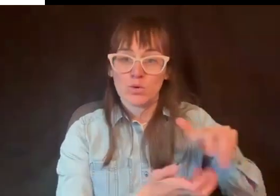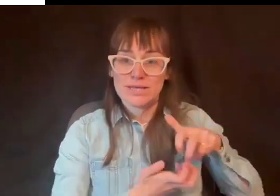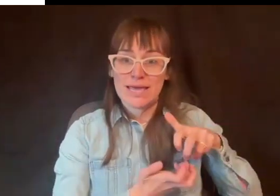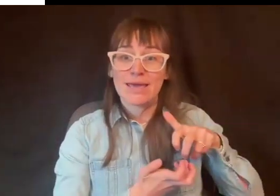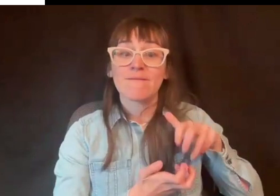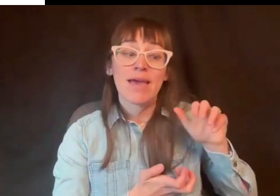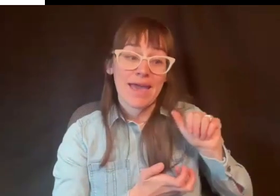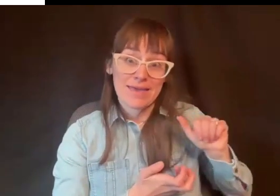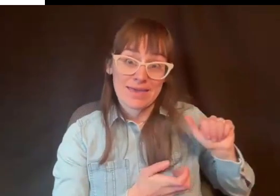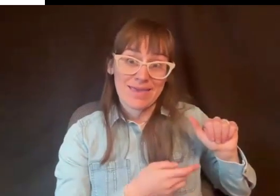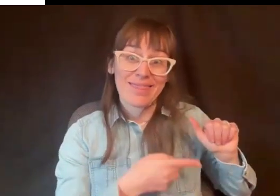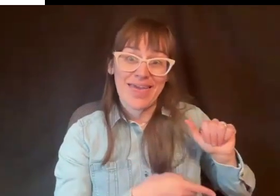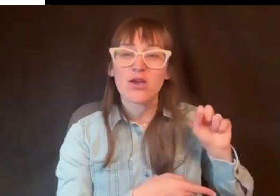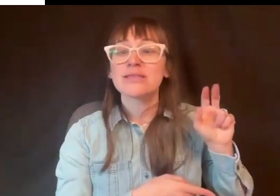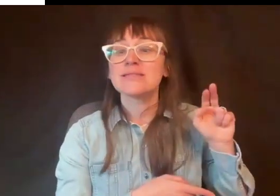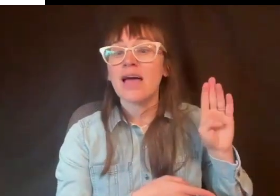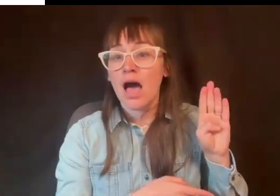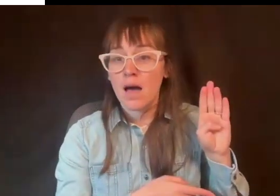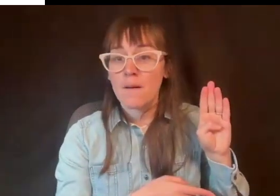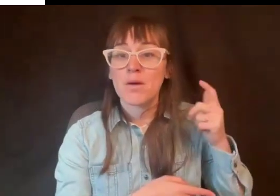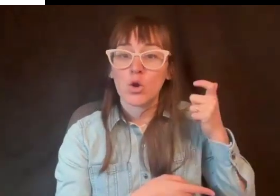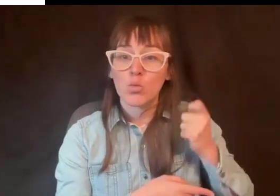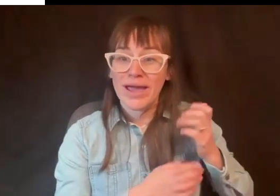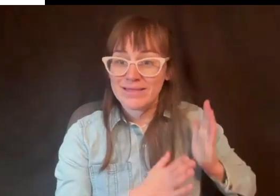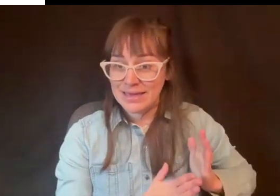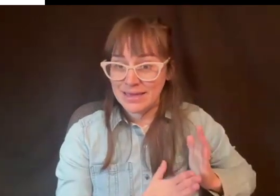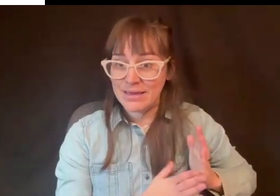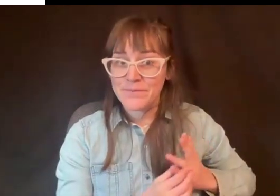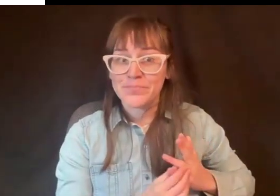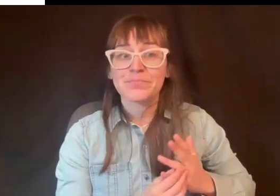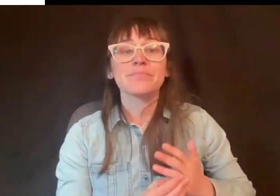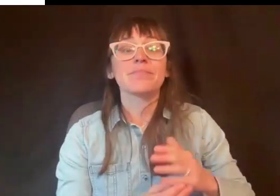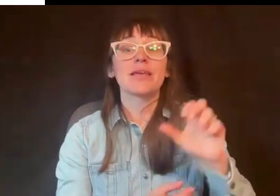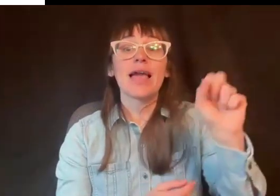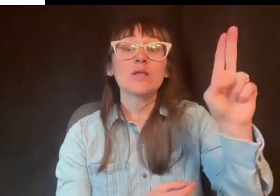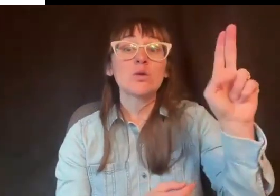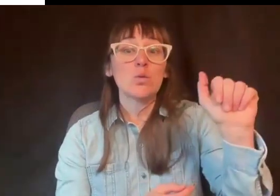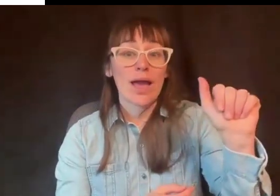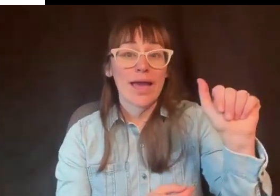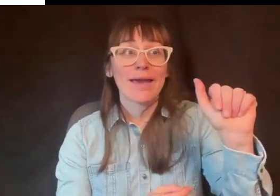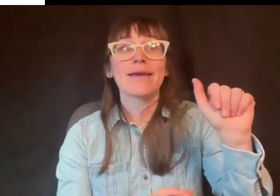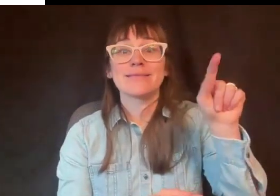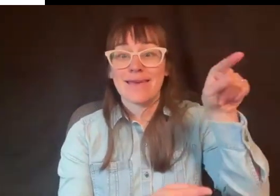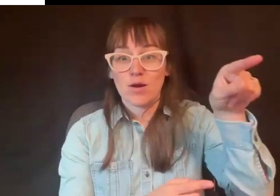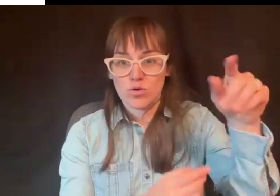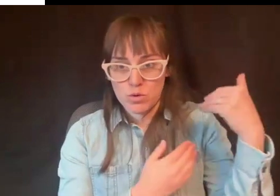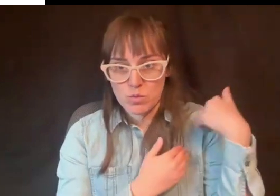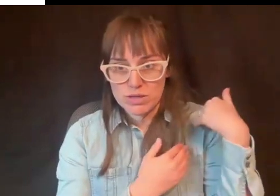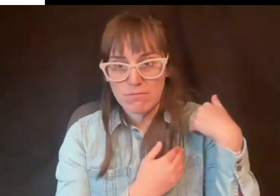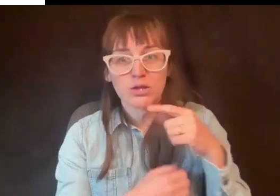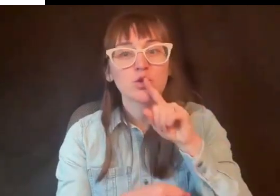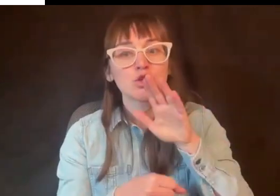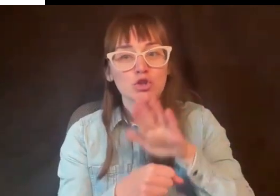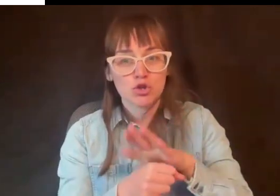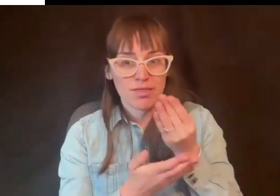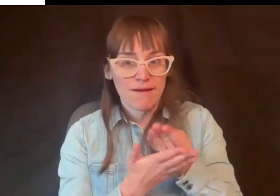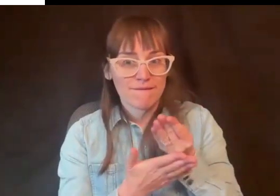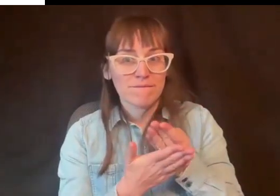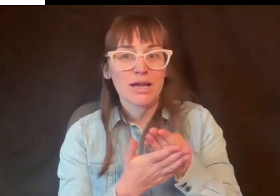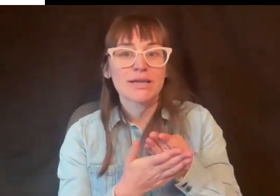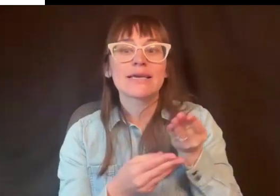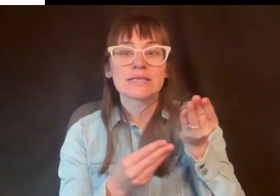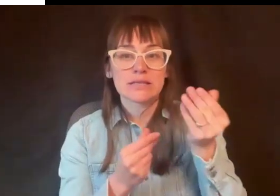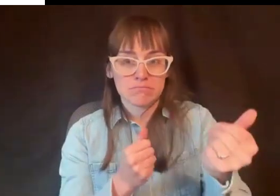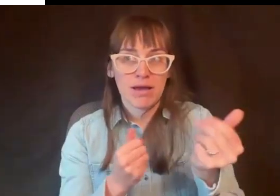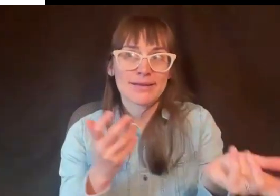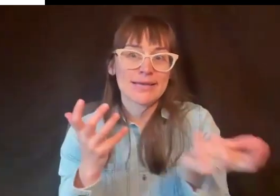are ACL subgrantees. The SUA is ultimately responsible for ensuring that Older Americans Act funding is spent consistent with